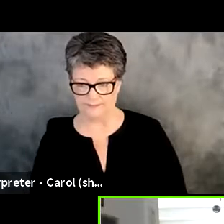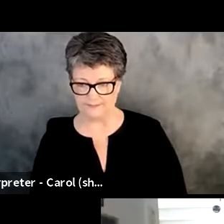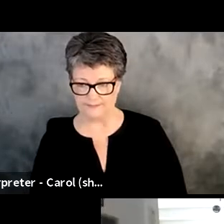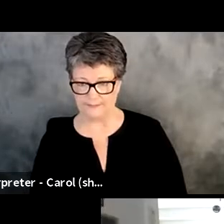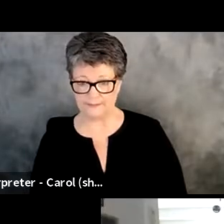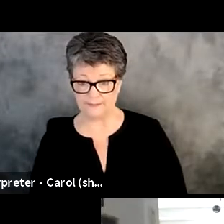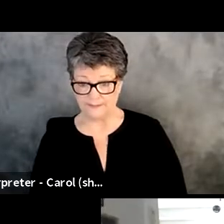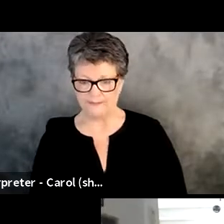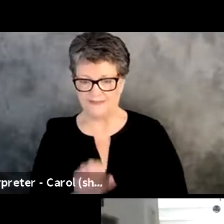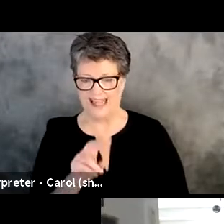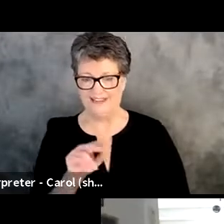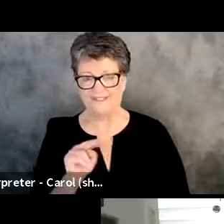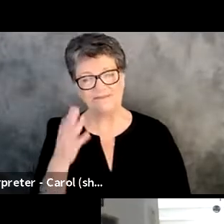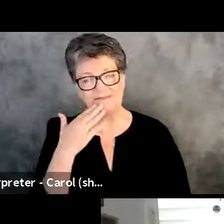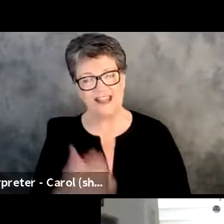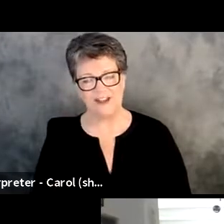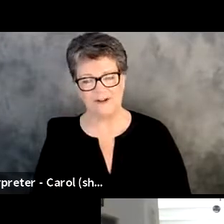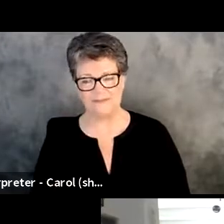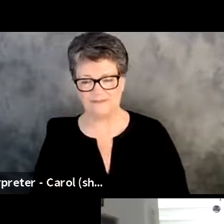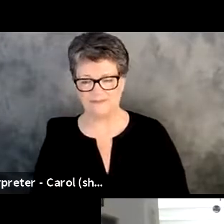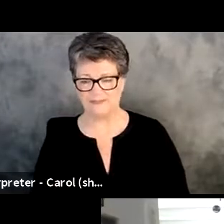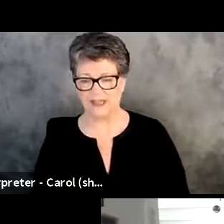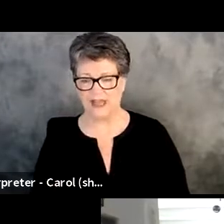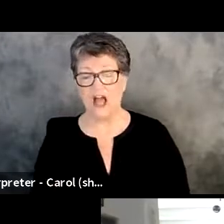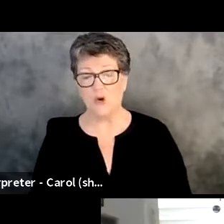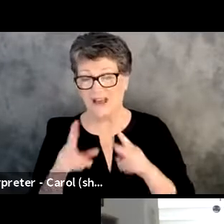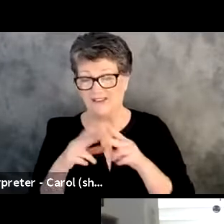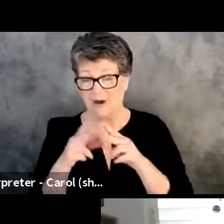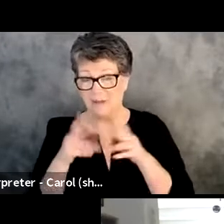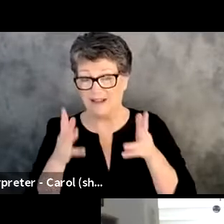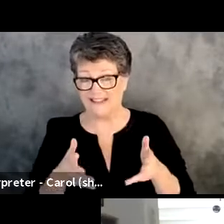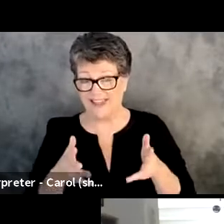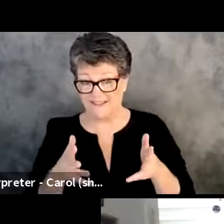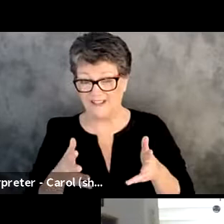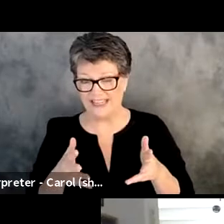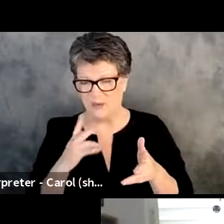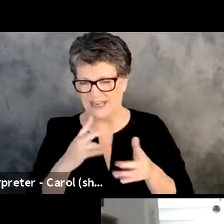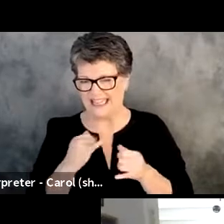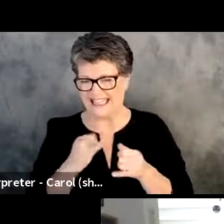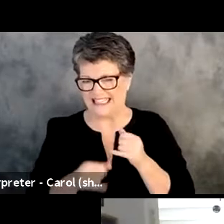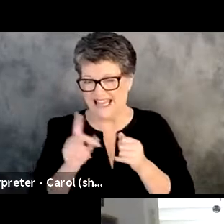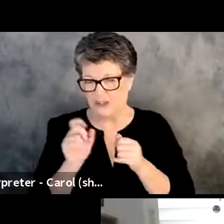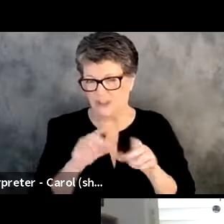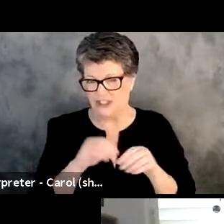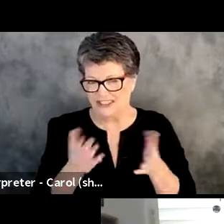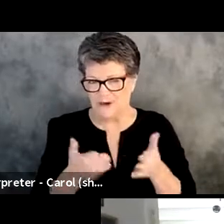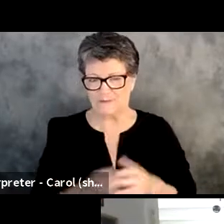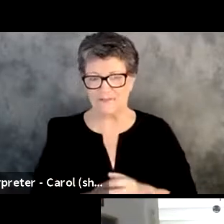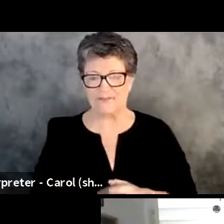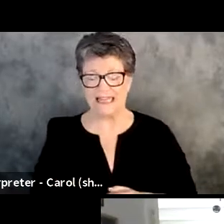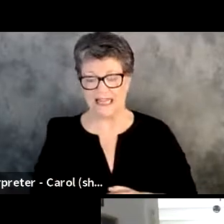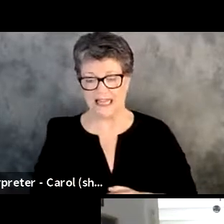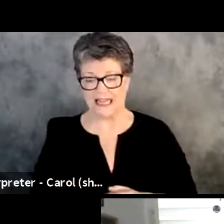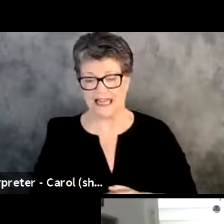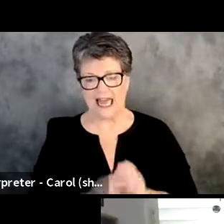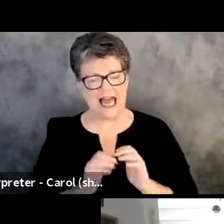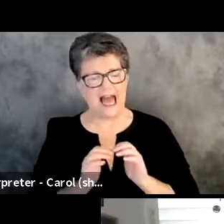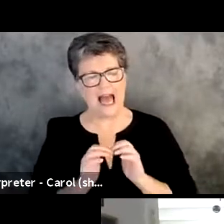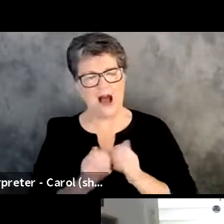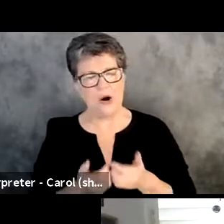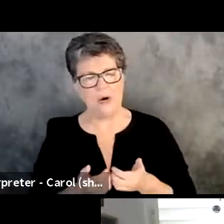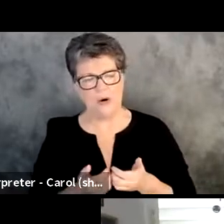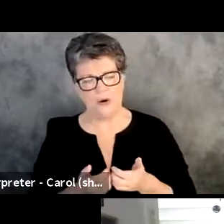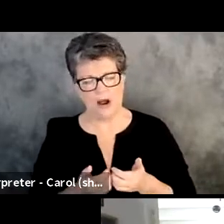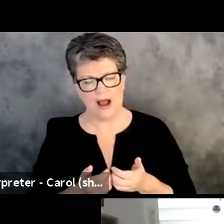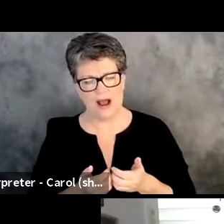All right, thank you. We only have a couple minutes left, but I really want to get this last question in here. How did